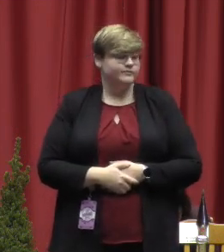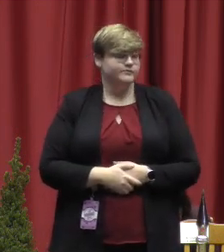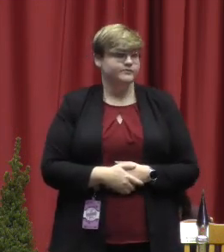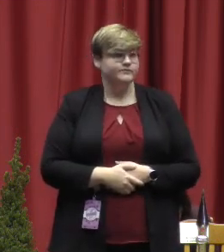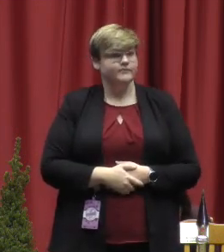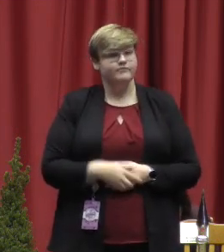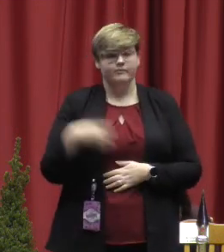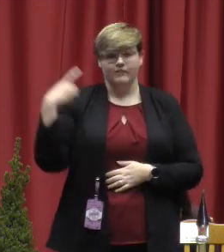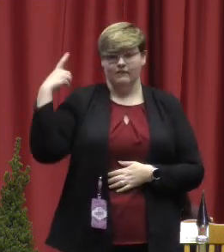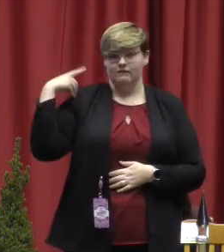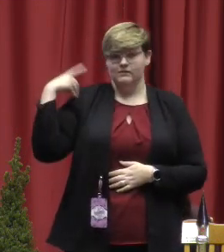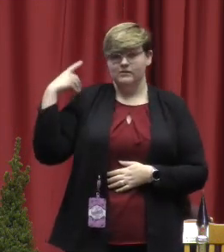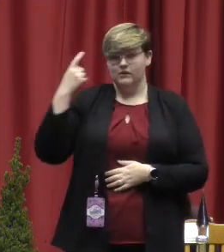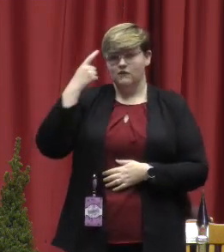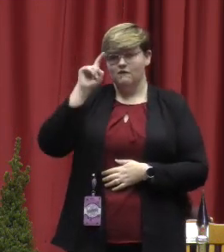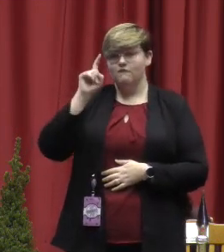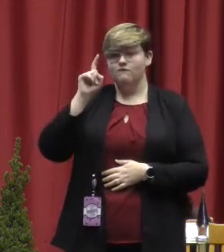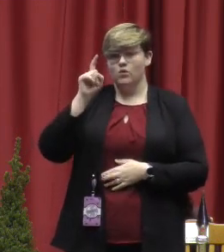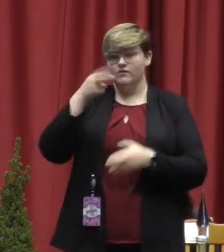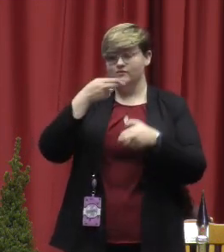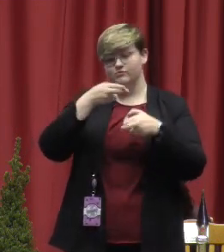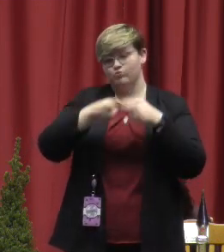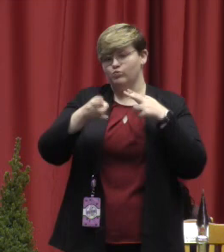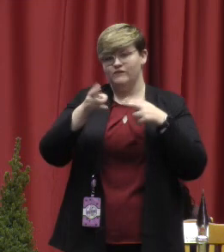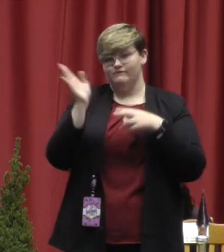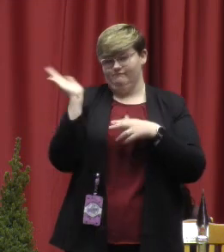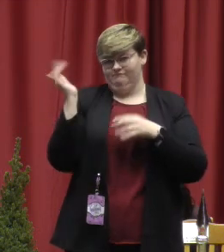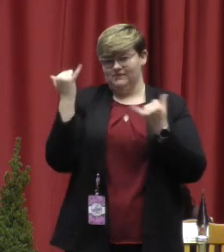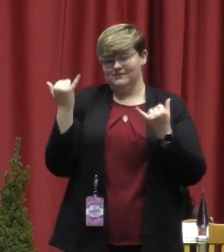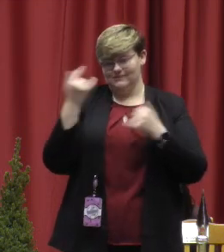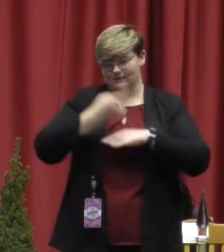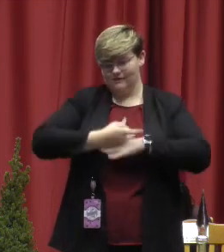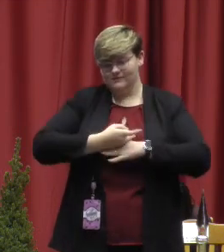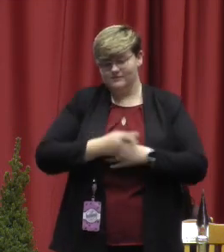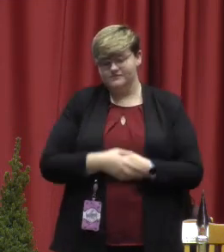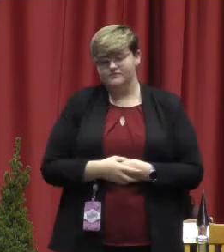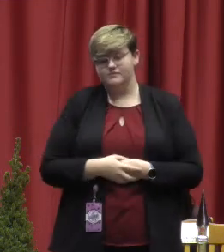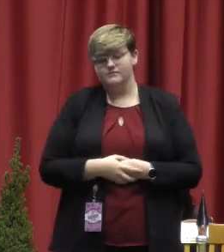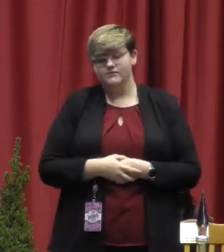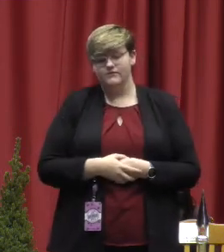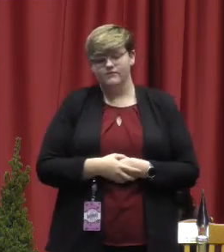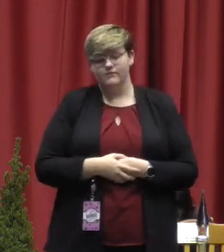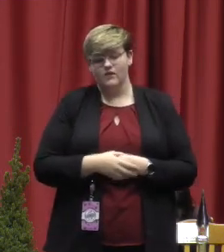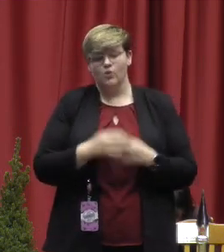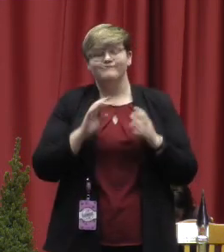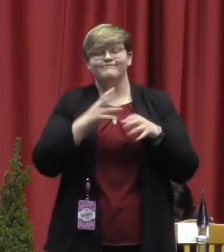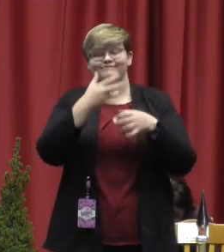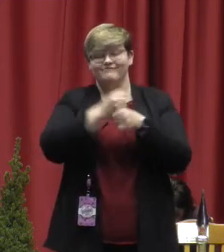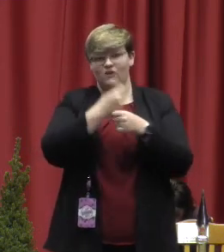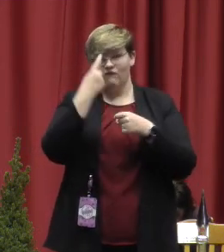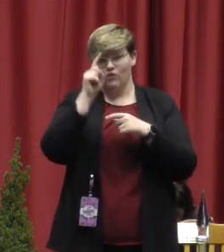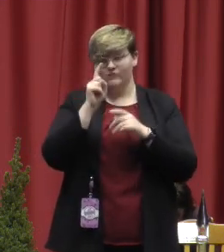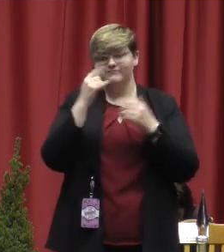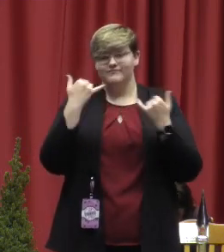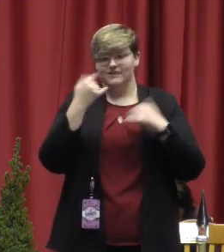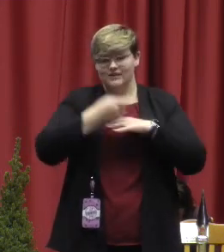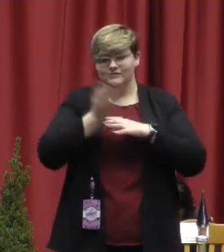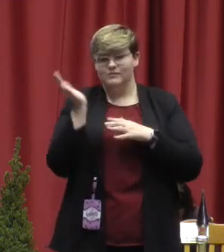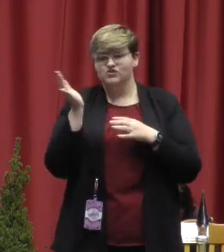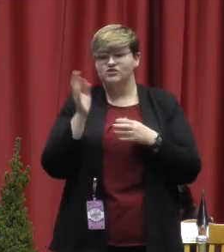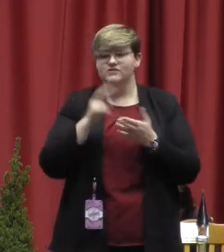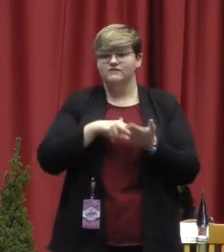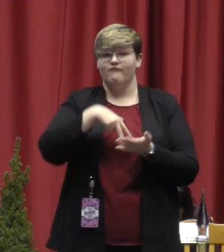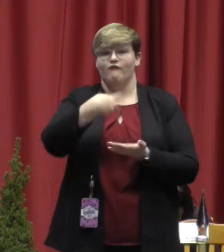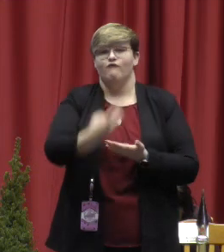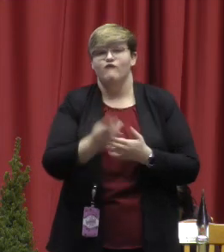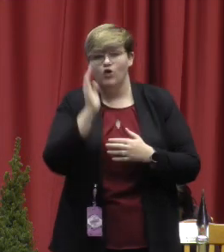The theme for this brief speech I wanna provide to you today is fall forward. I just wanna provide a few words of encouragement